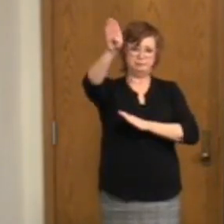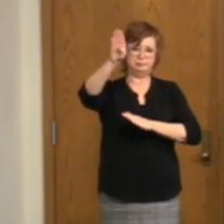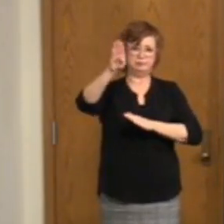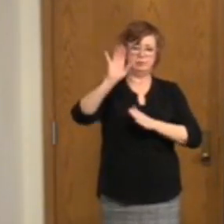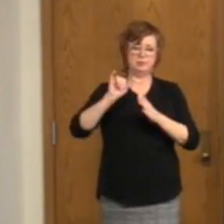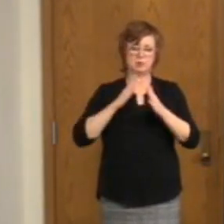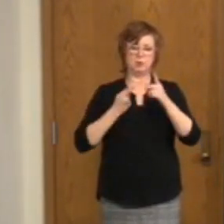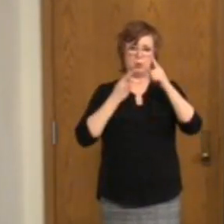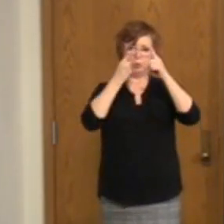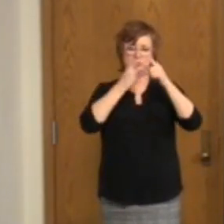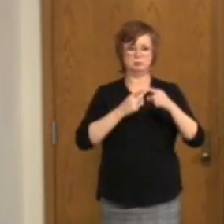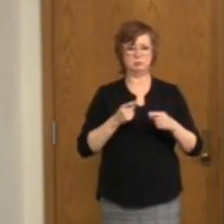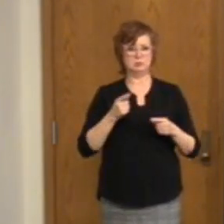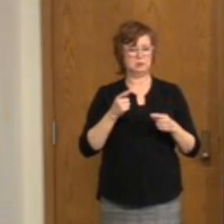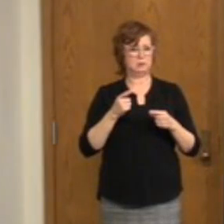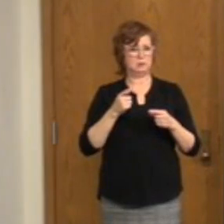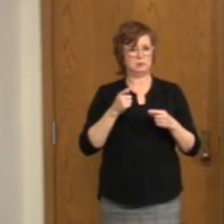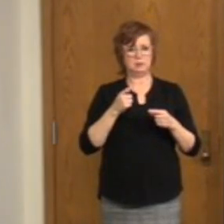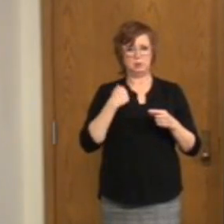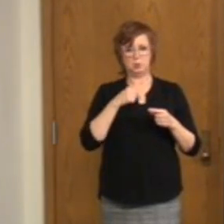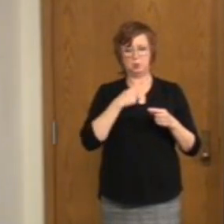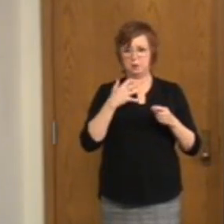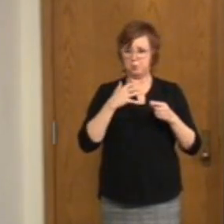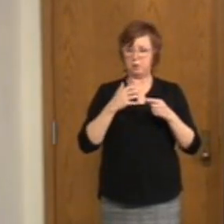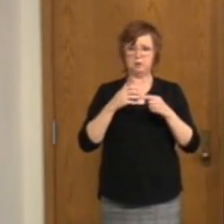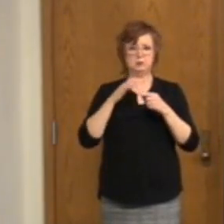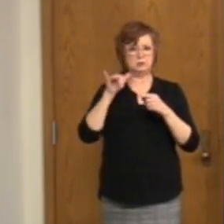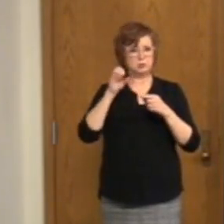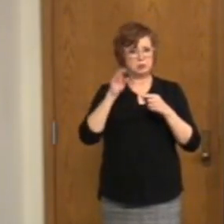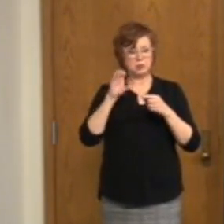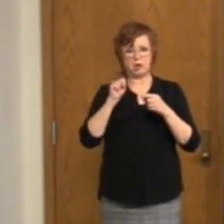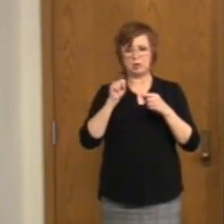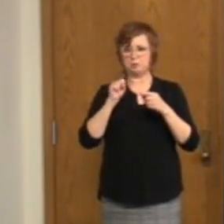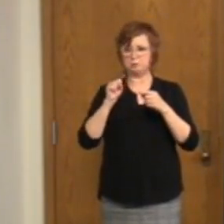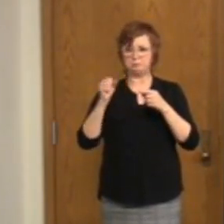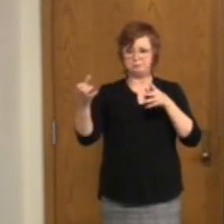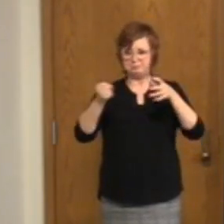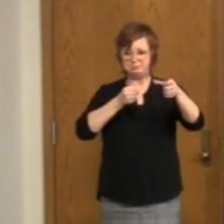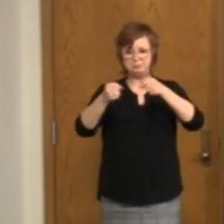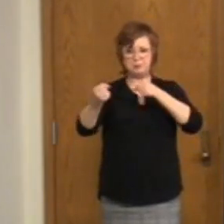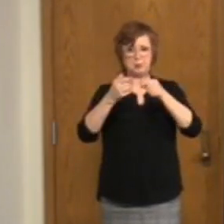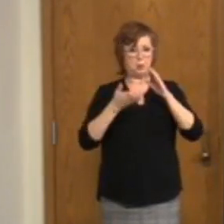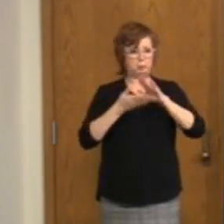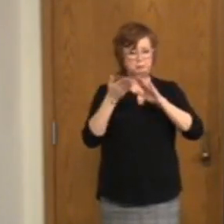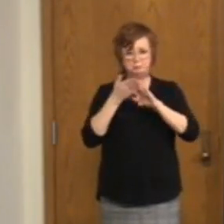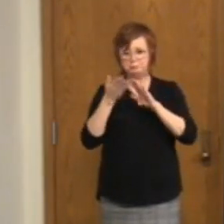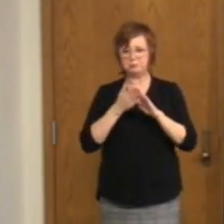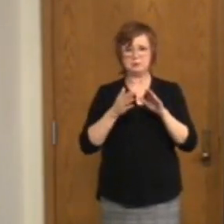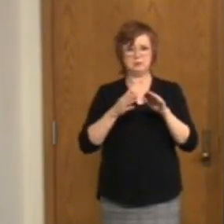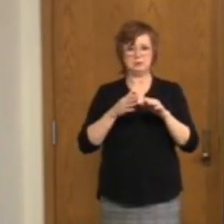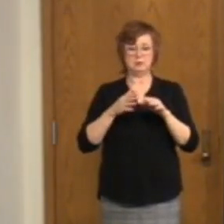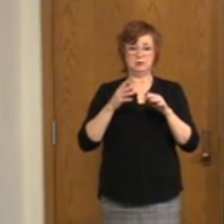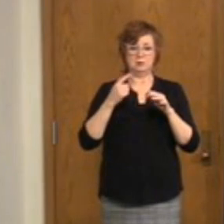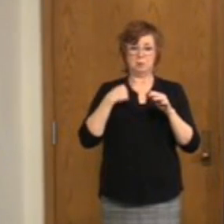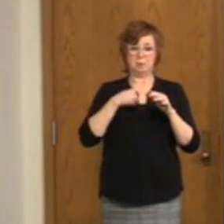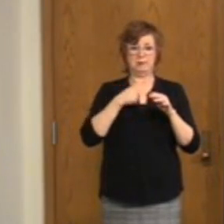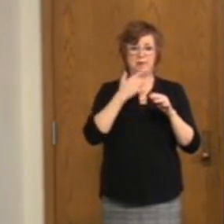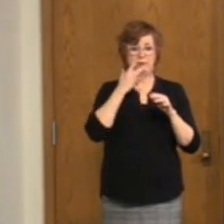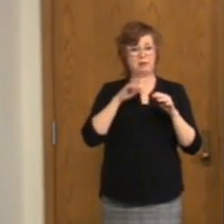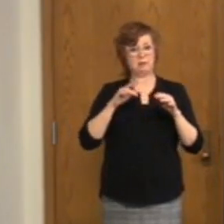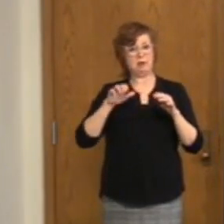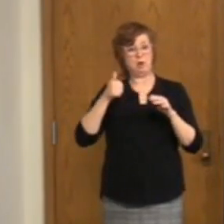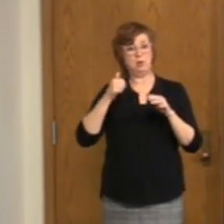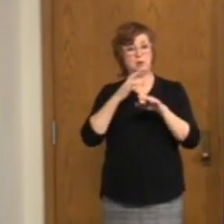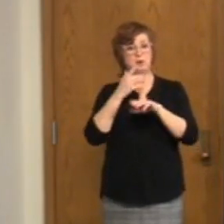jobs that we have lost in Saskatchewan, which have been less than anywhere else in the nation. But we want those jobs back here in this province, and we're going to be